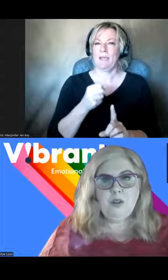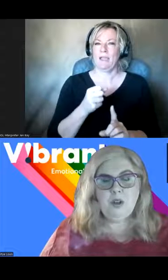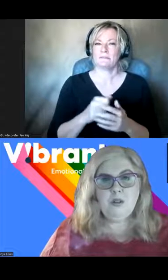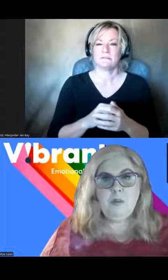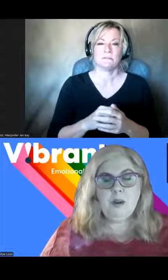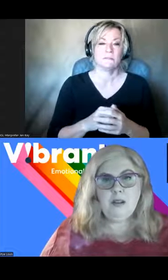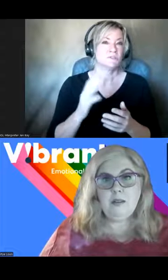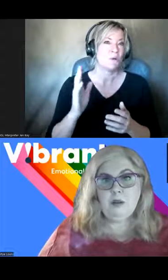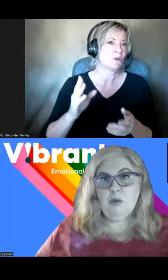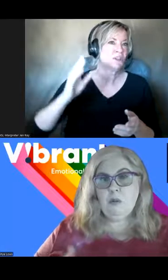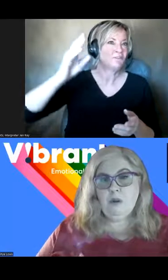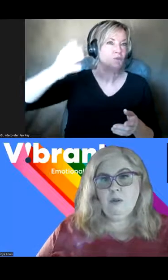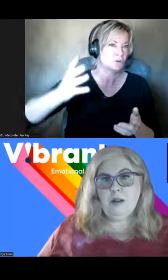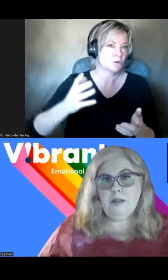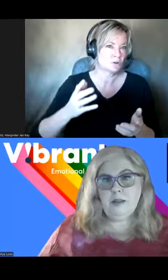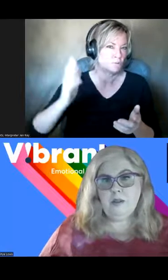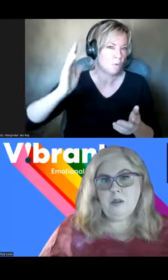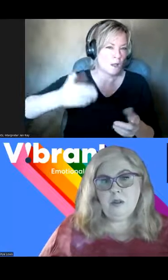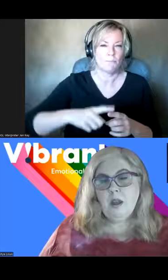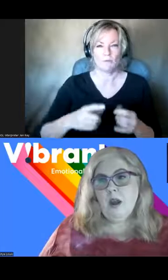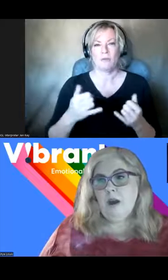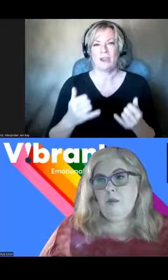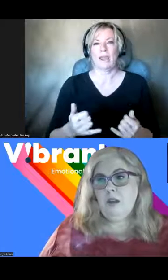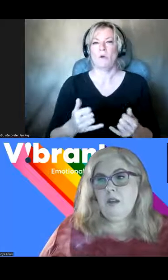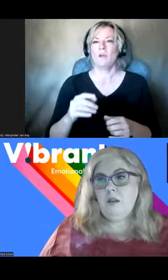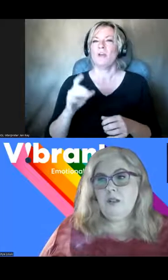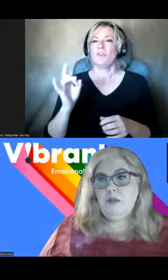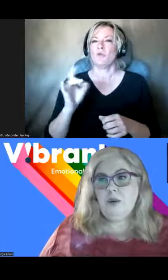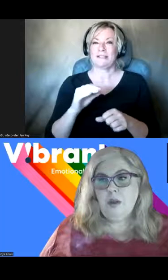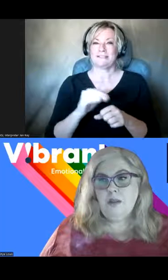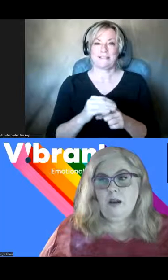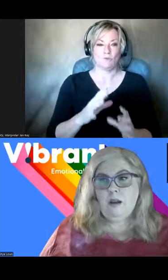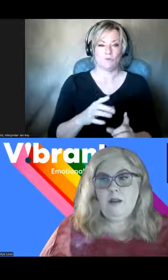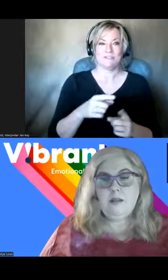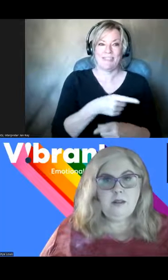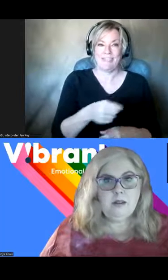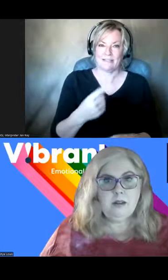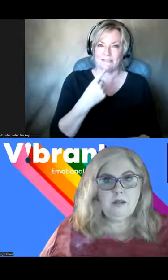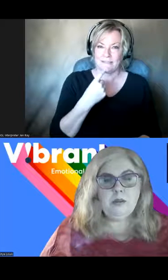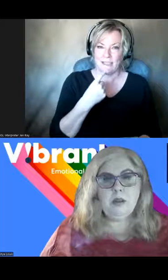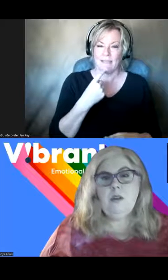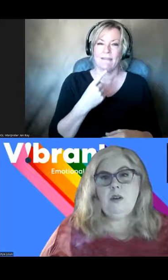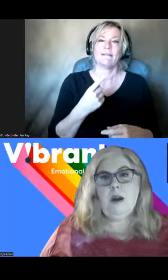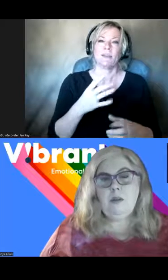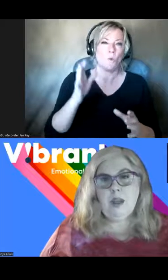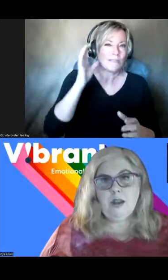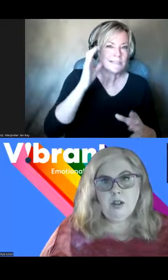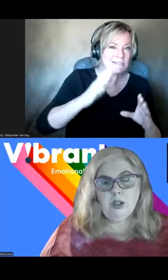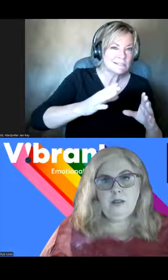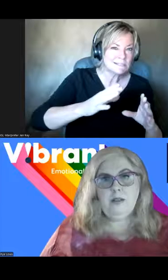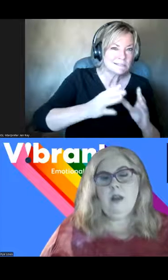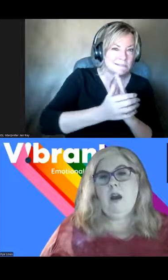point in the future, but right now, the self-report from crisis counselors and the increased focus on listening skills. So how to